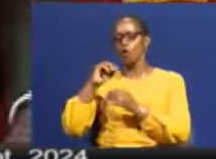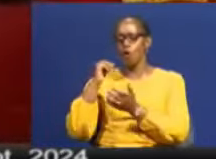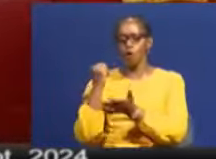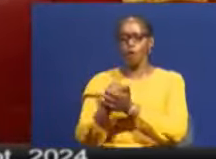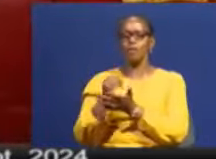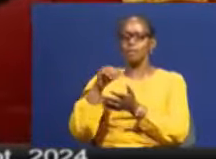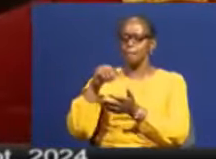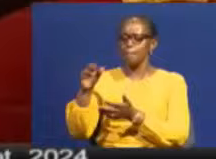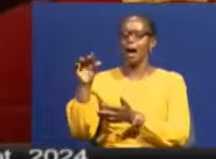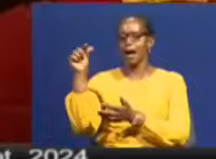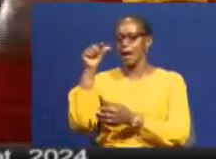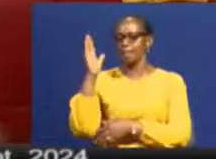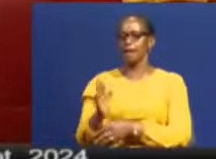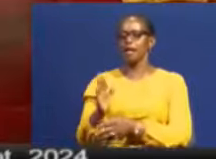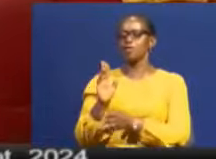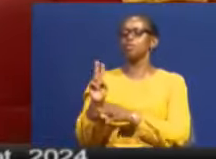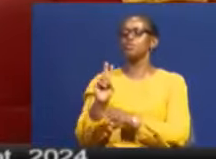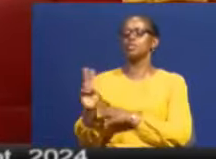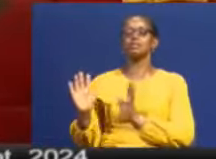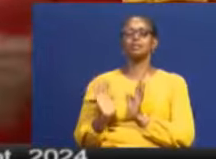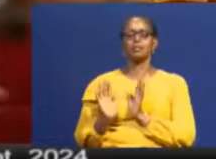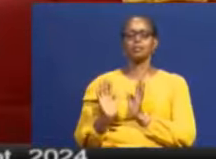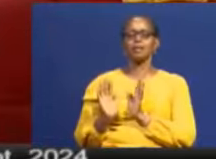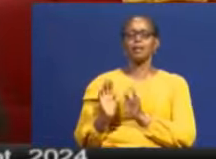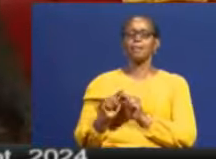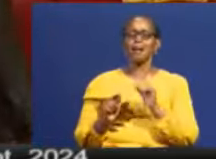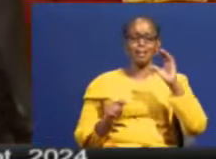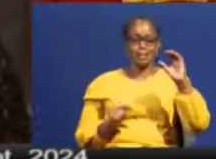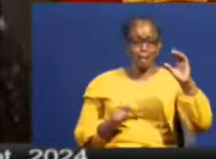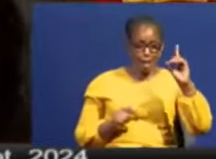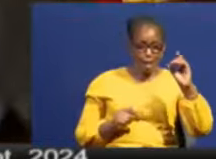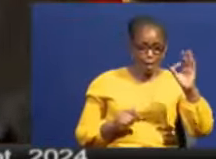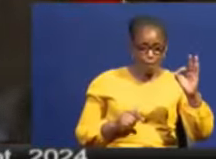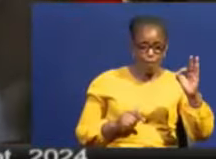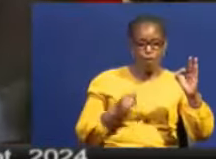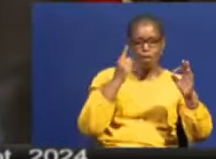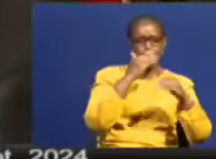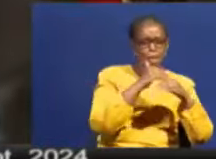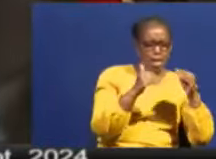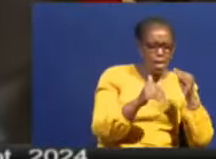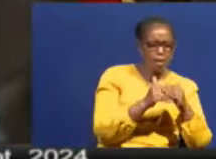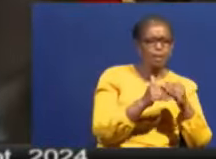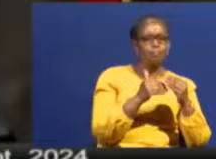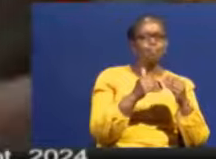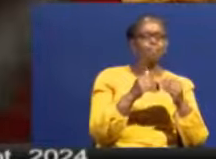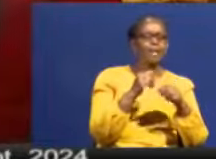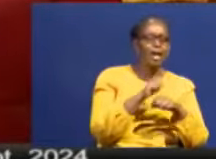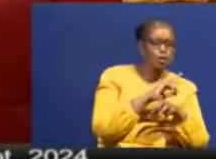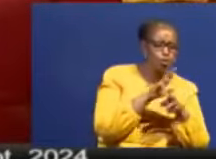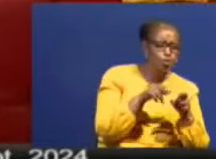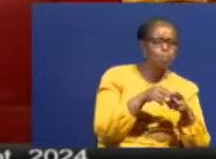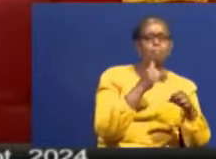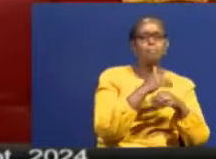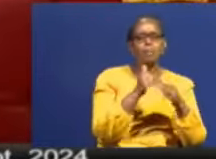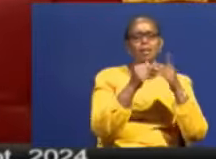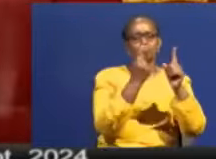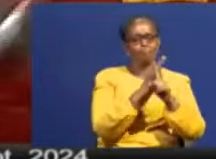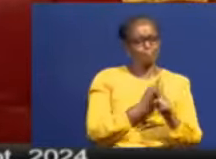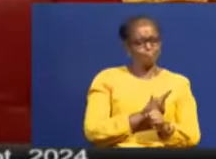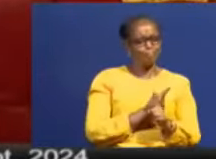expense, 500 million. But NGCDF, for the consumption of the common mwananchi, only 100